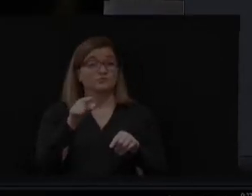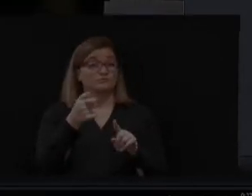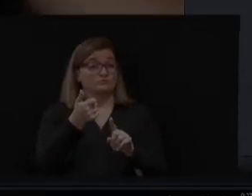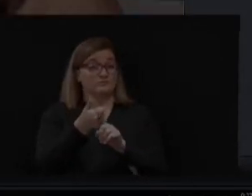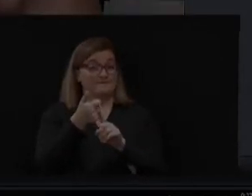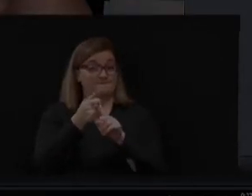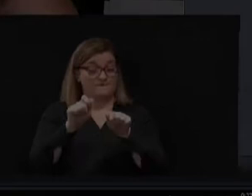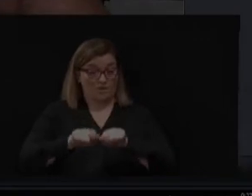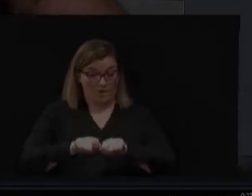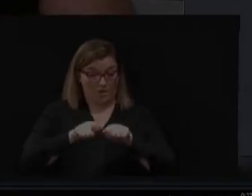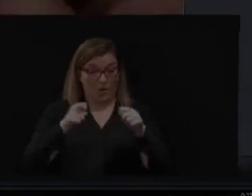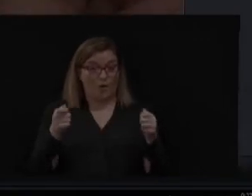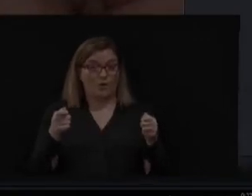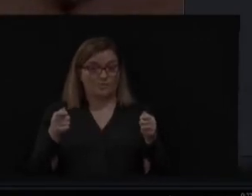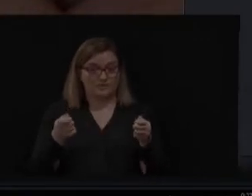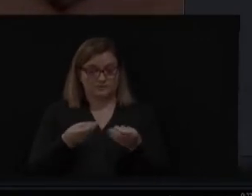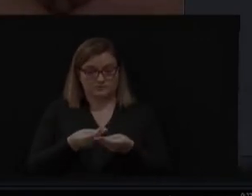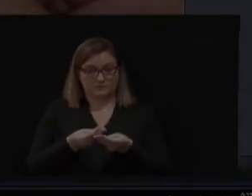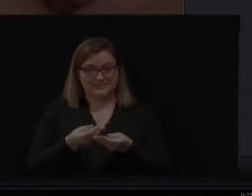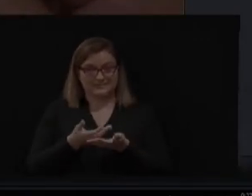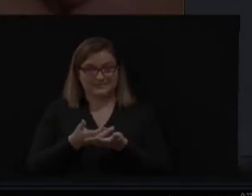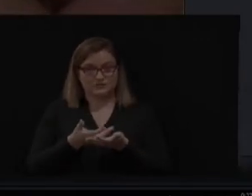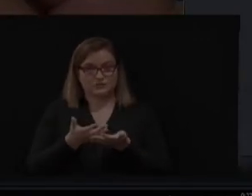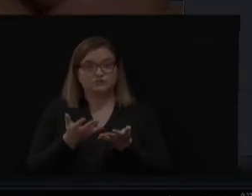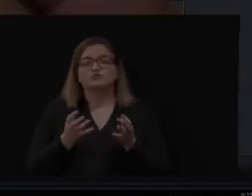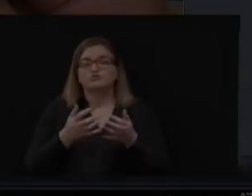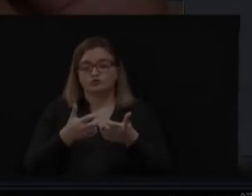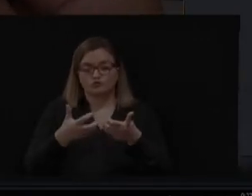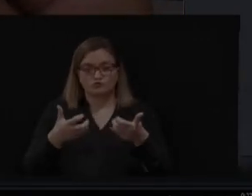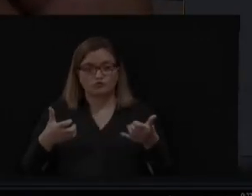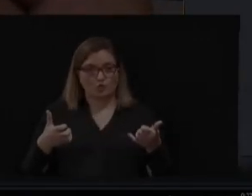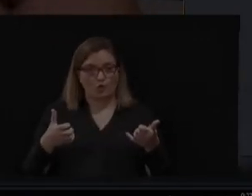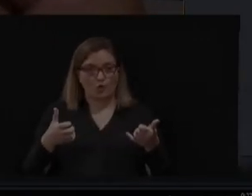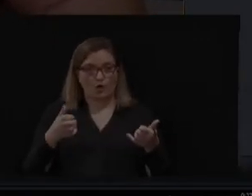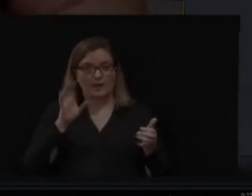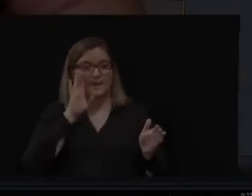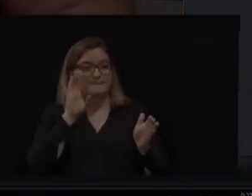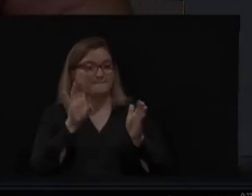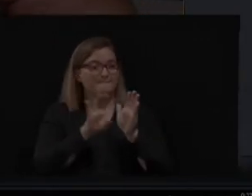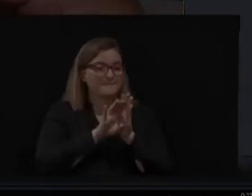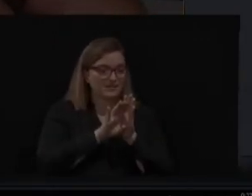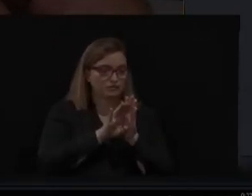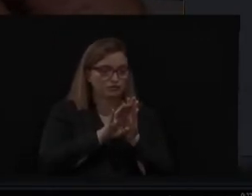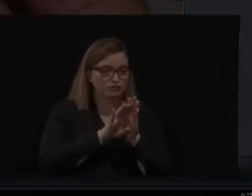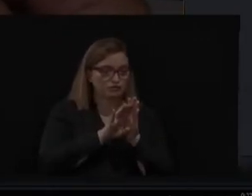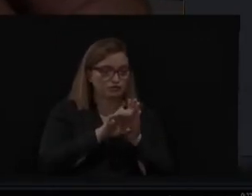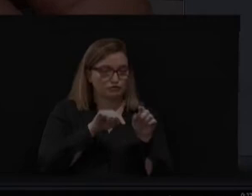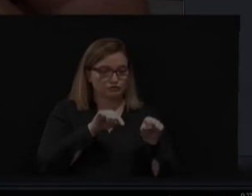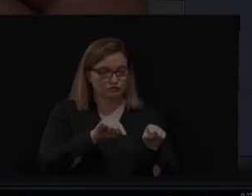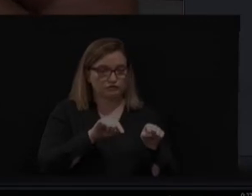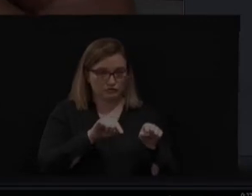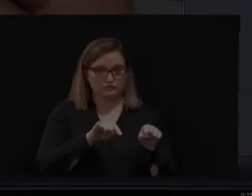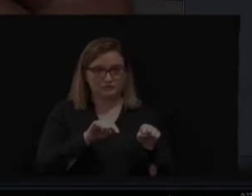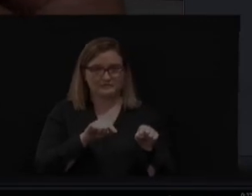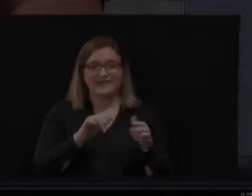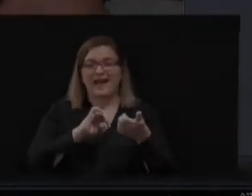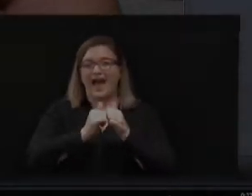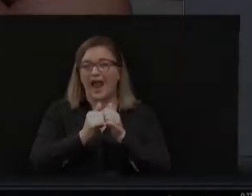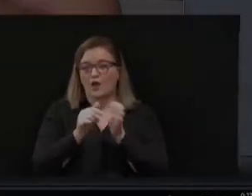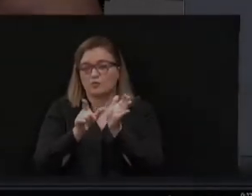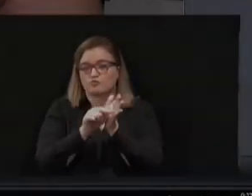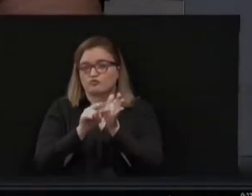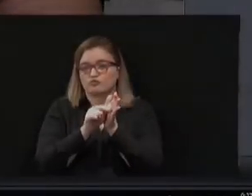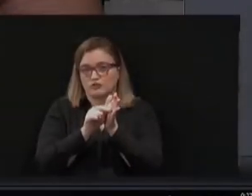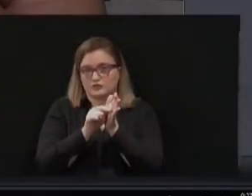it, separate all the illustrations, because the way that the printer printed them,